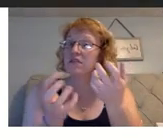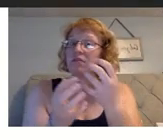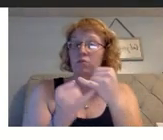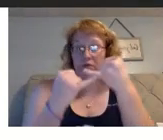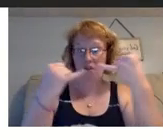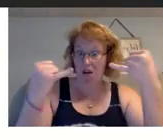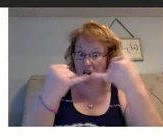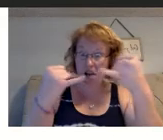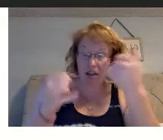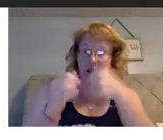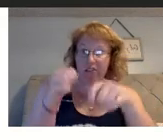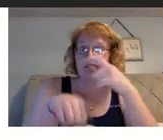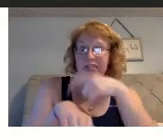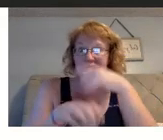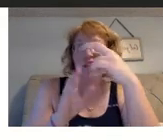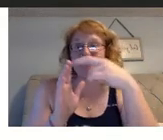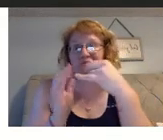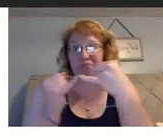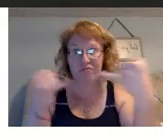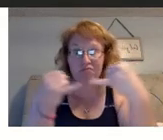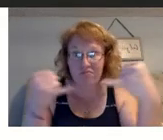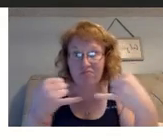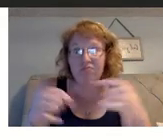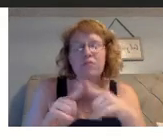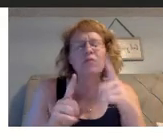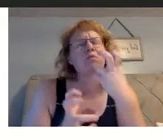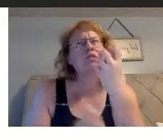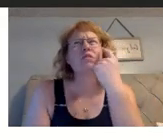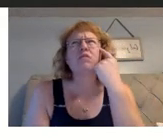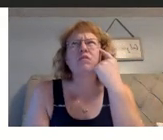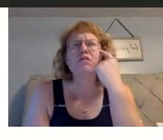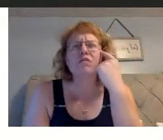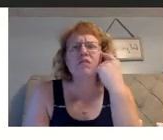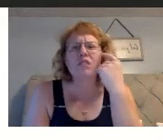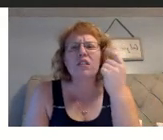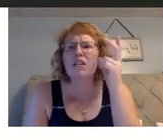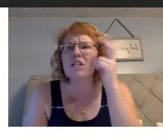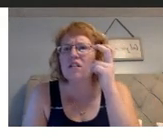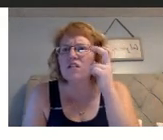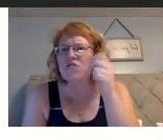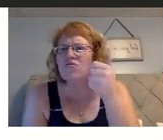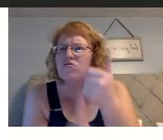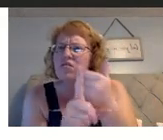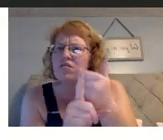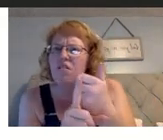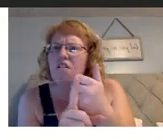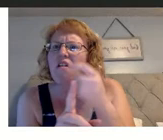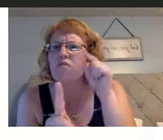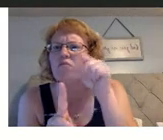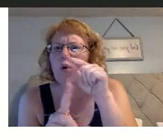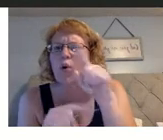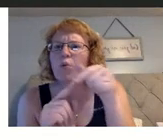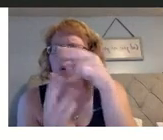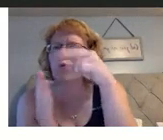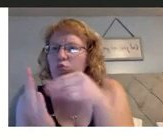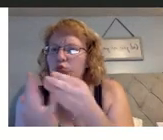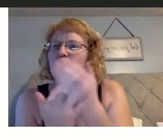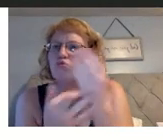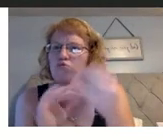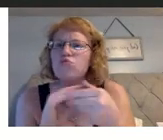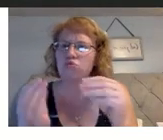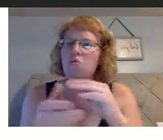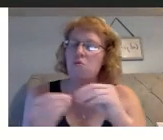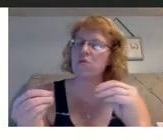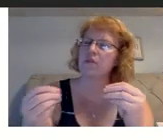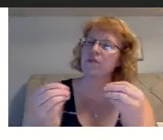underlined every time. We underlined it every time on Monday, but I want you to maybe see it yourself and point to it when we're reading through it, okay? All right, let's